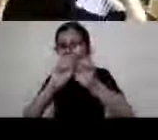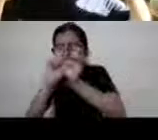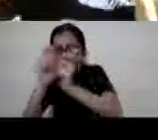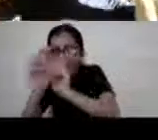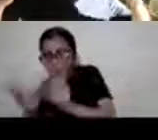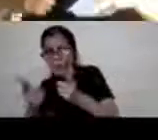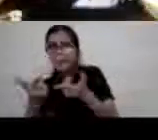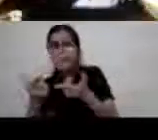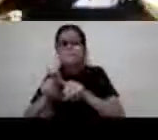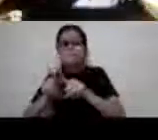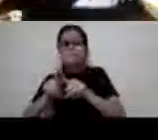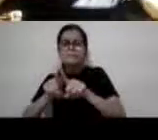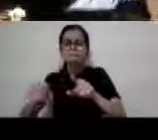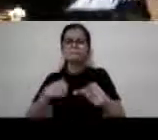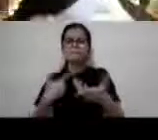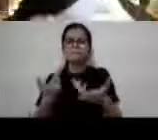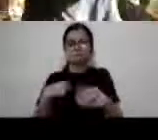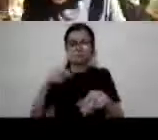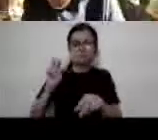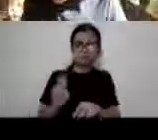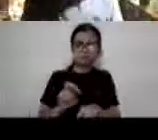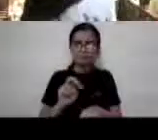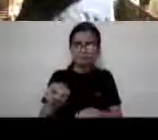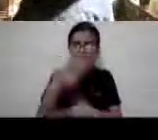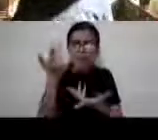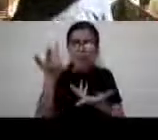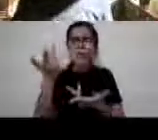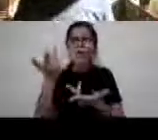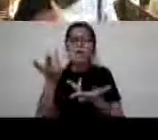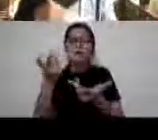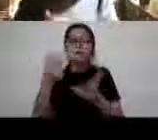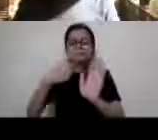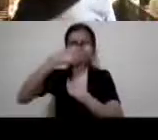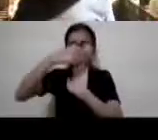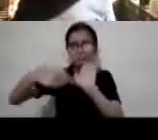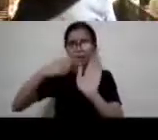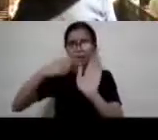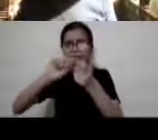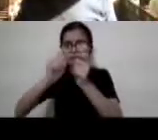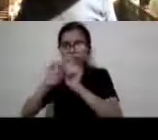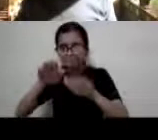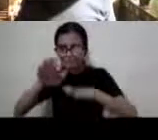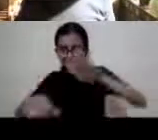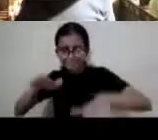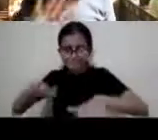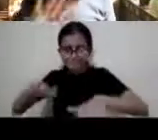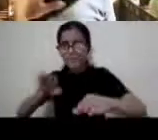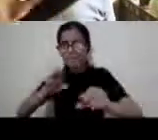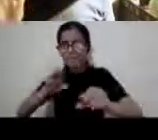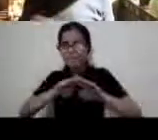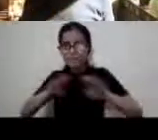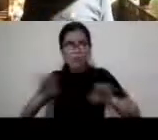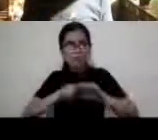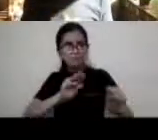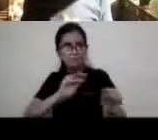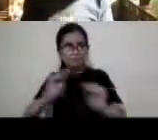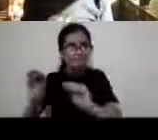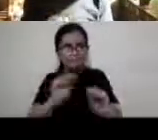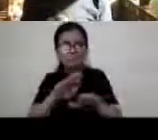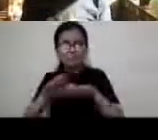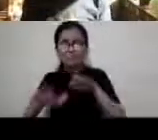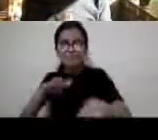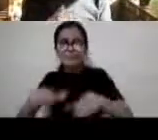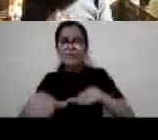order to enable us to walk and not to move on the floor. And then like we're telling a lot of